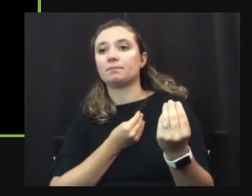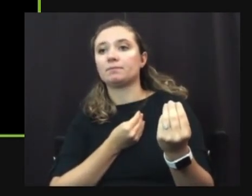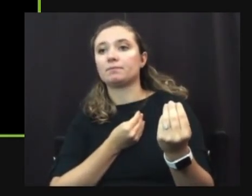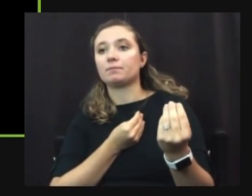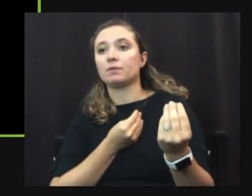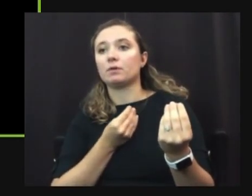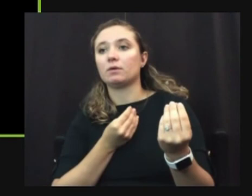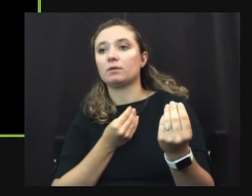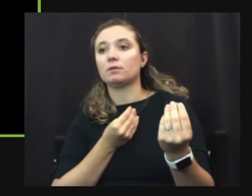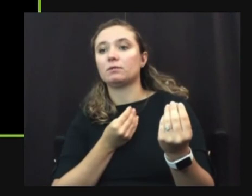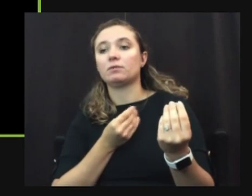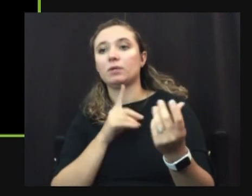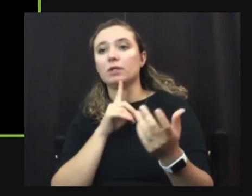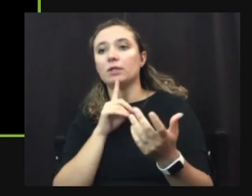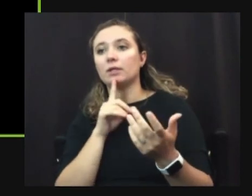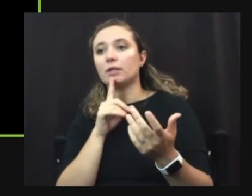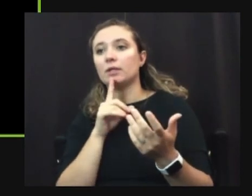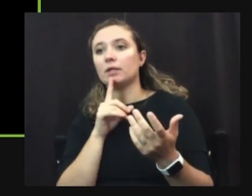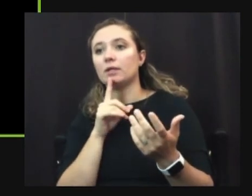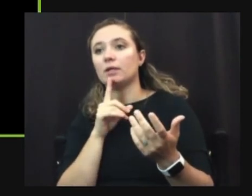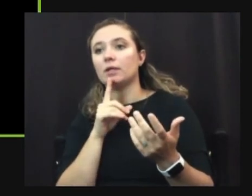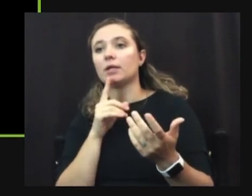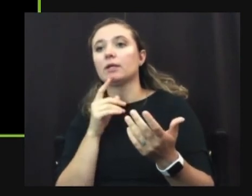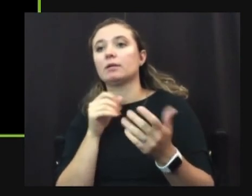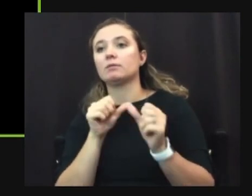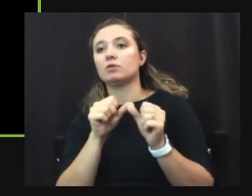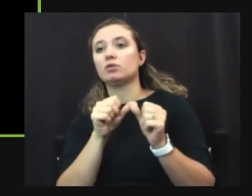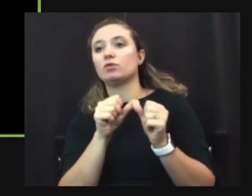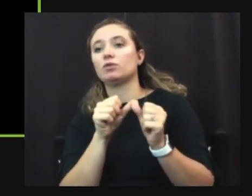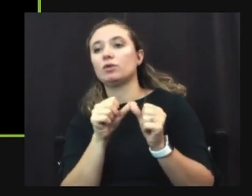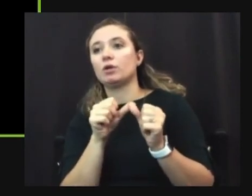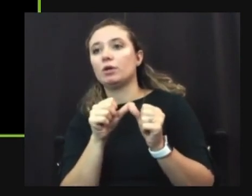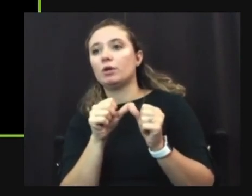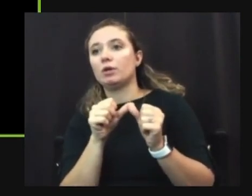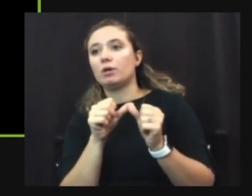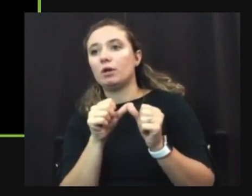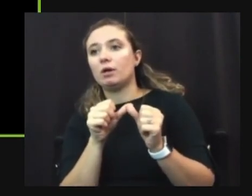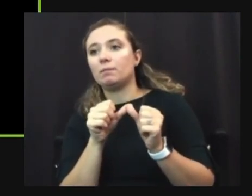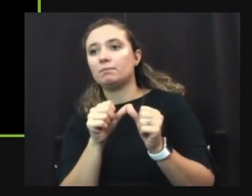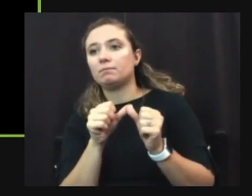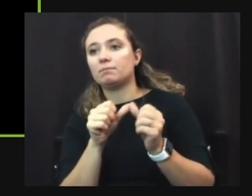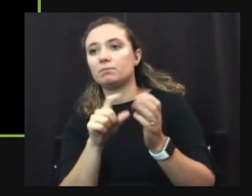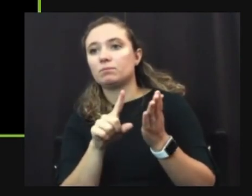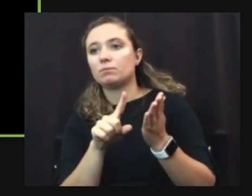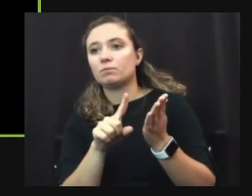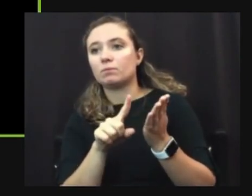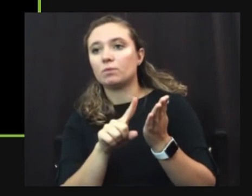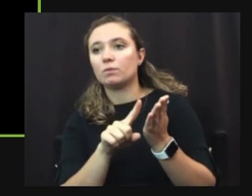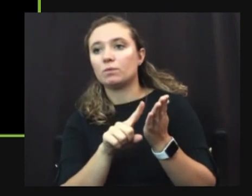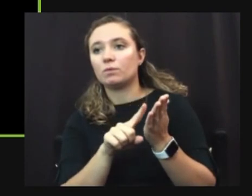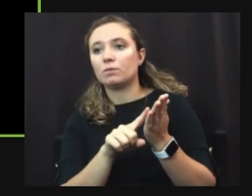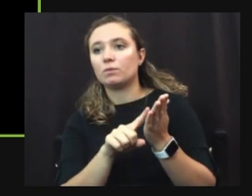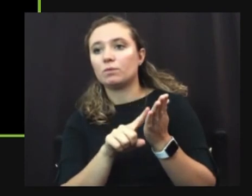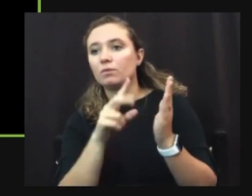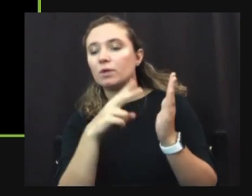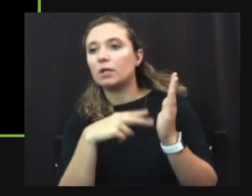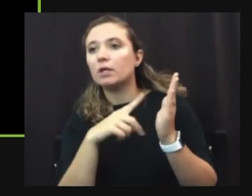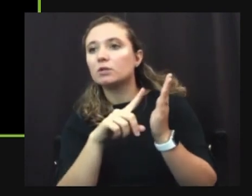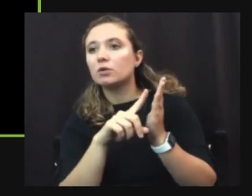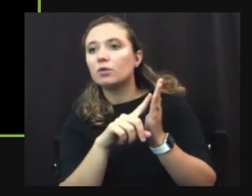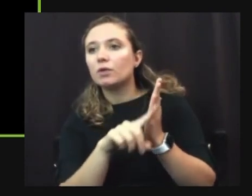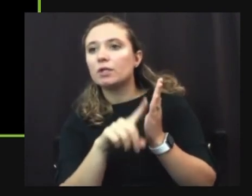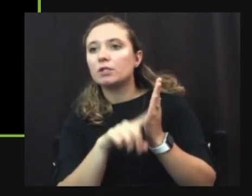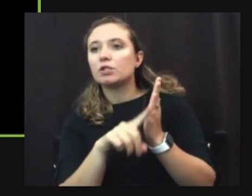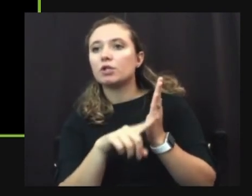Kate? Uses planning, research, and execution time by drawing on the current available knowledge and